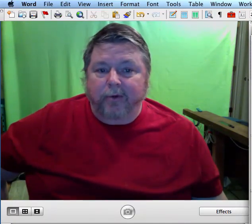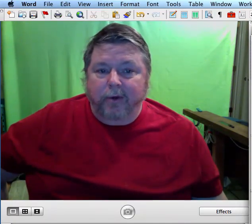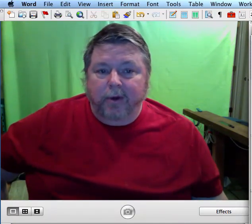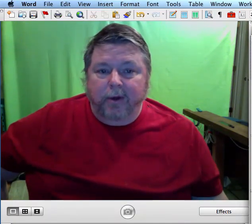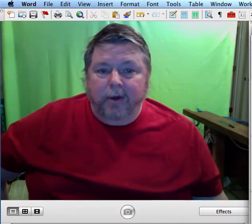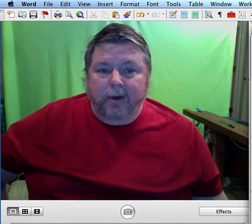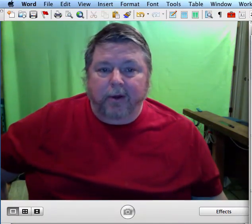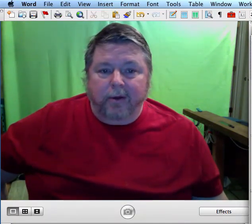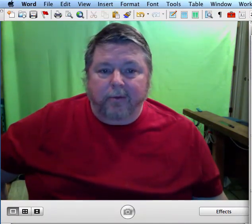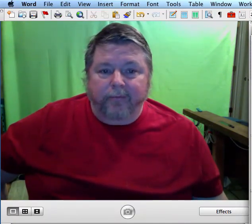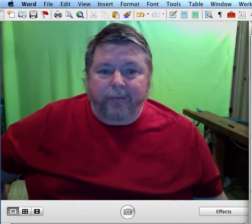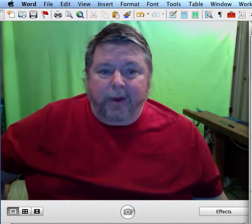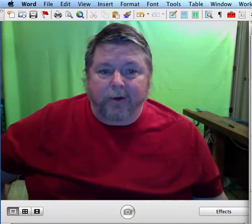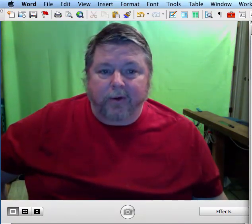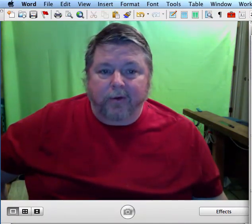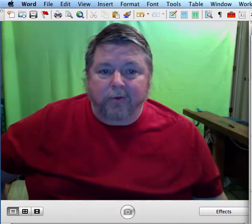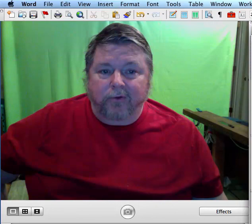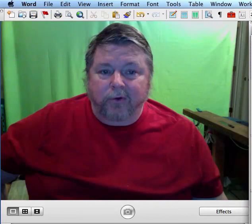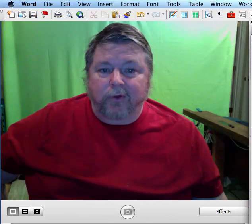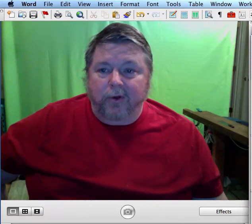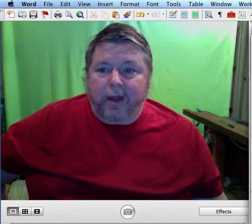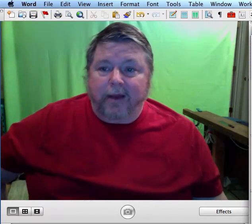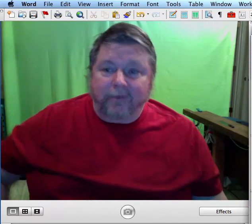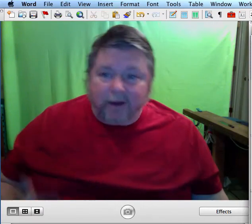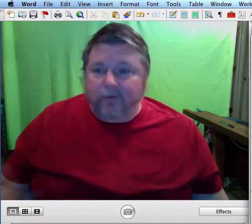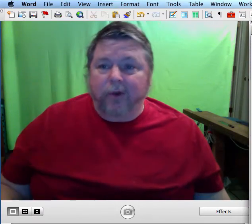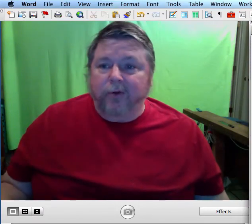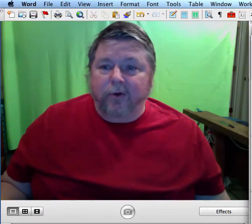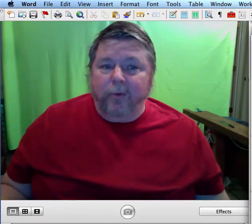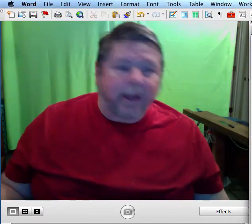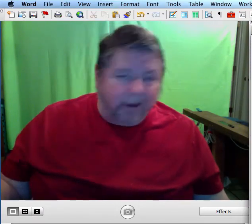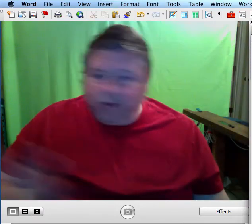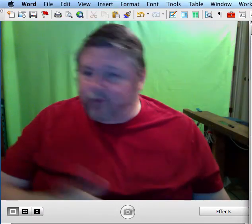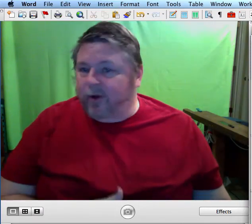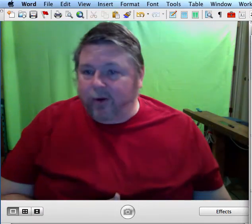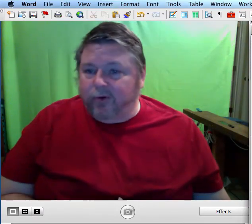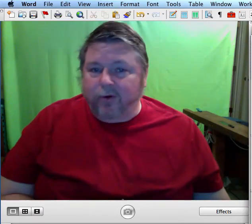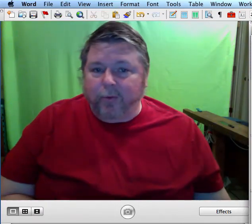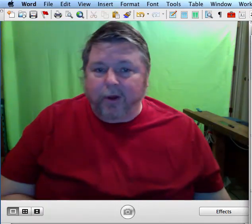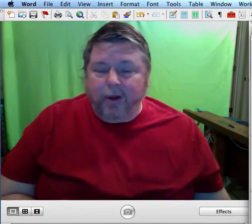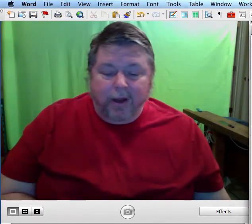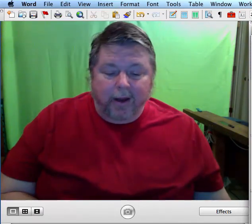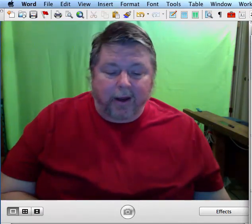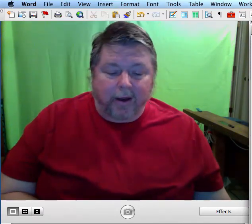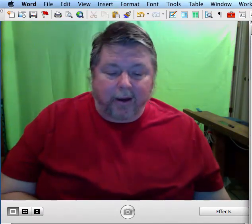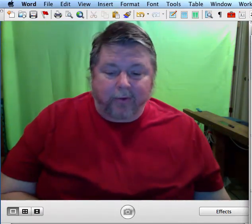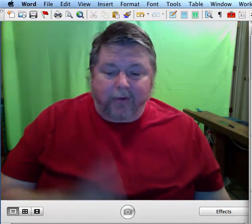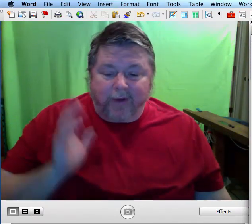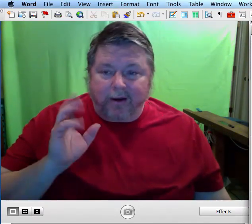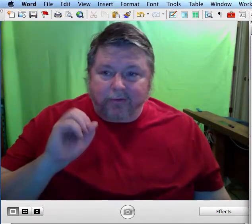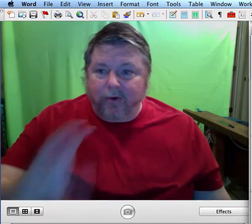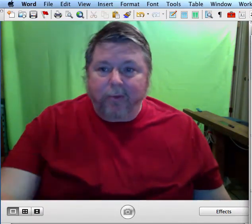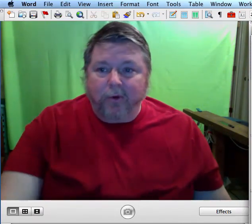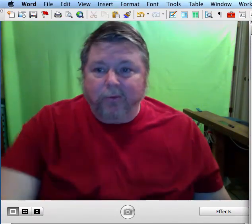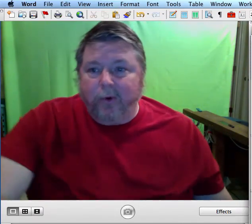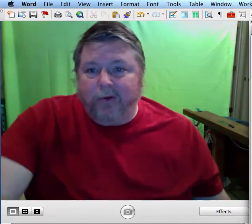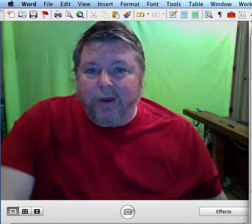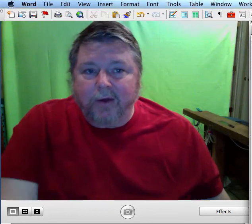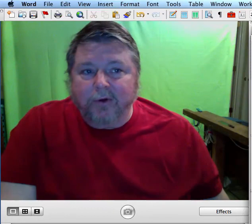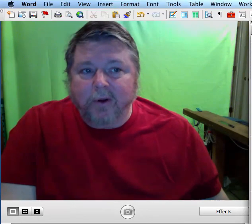times. And you can choose to do that instead of ghost interpreting, in addition to ghost interpreting. I'm a great fan of throwing